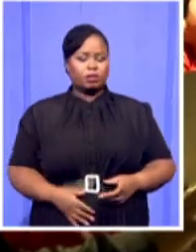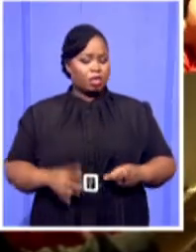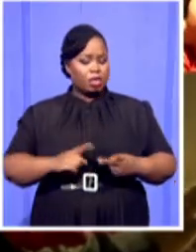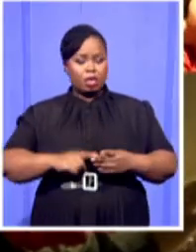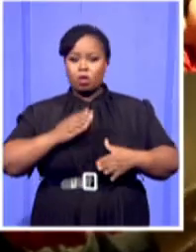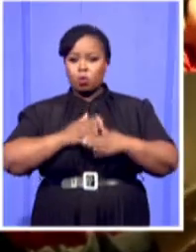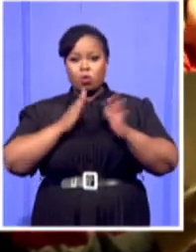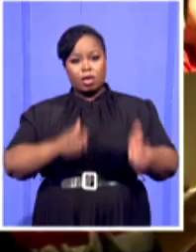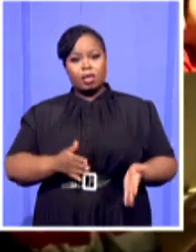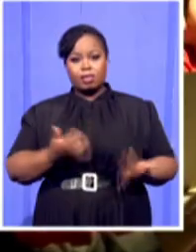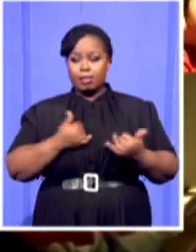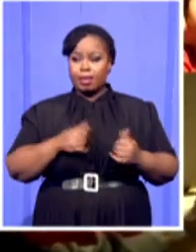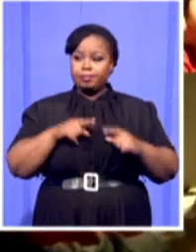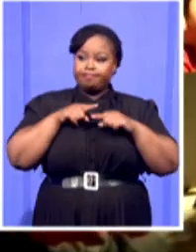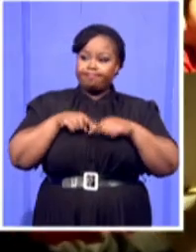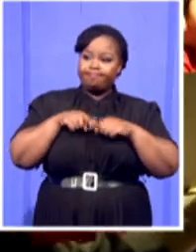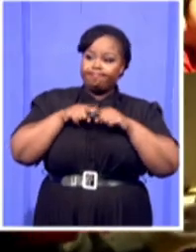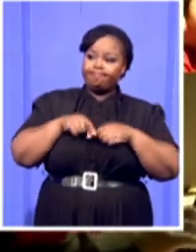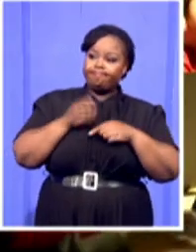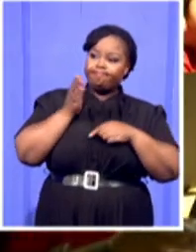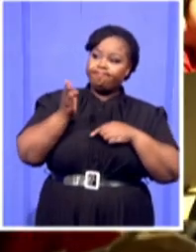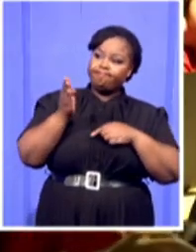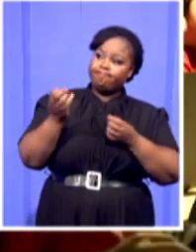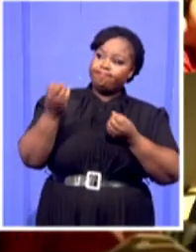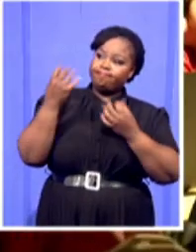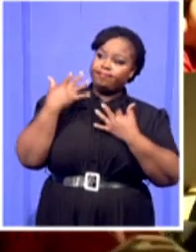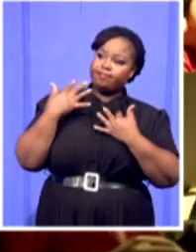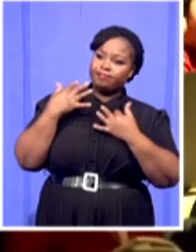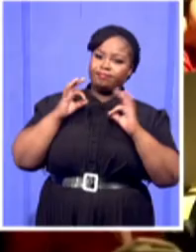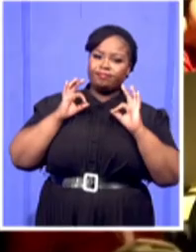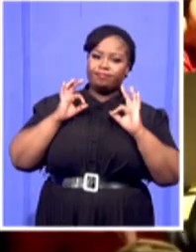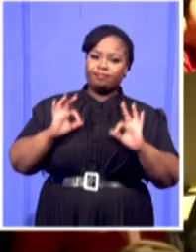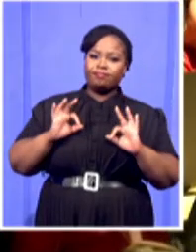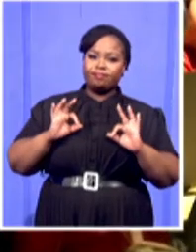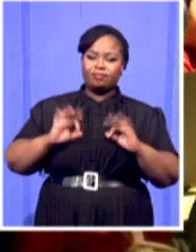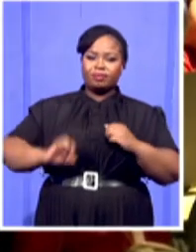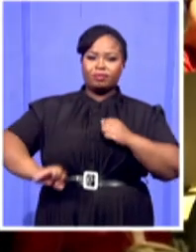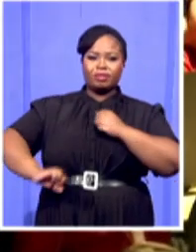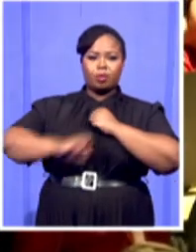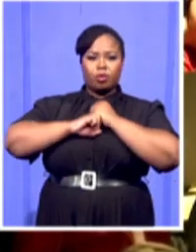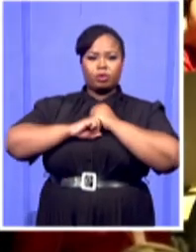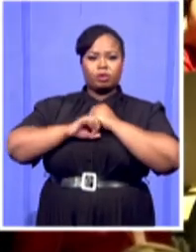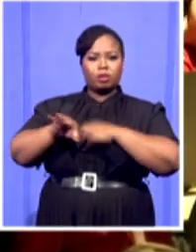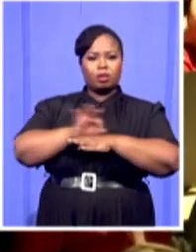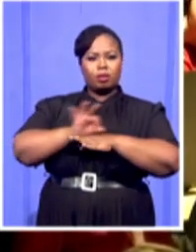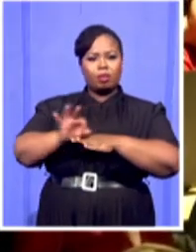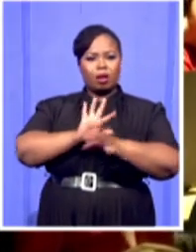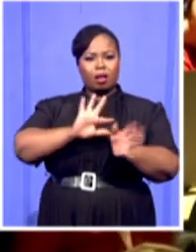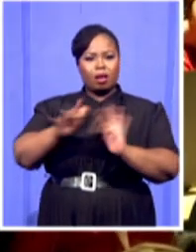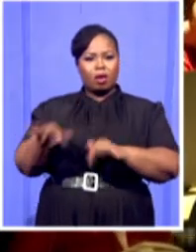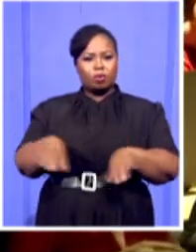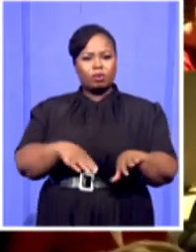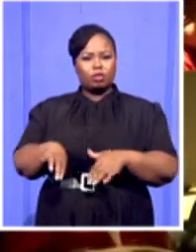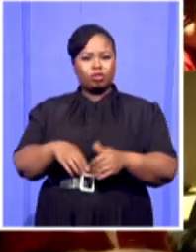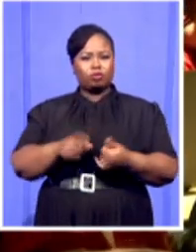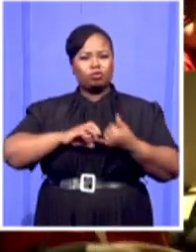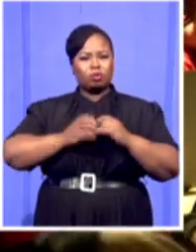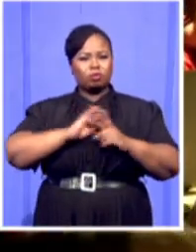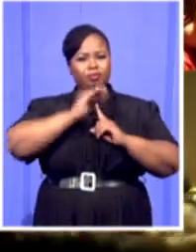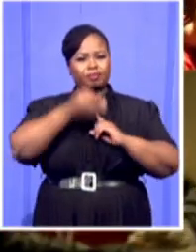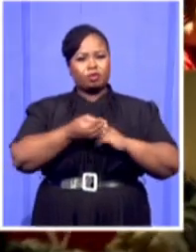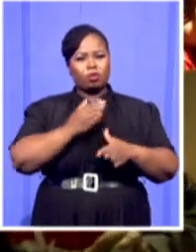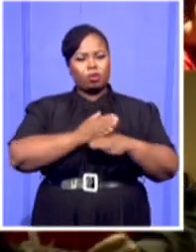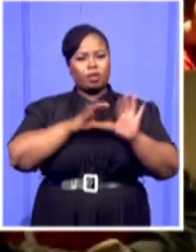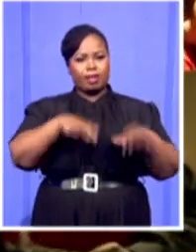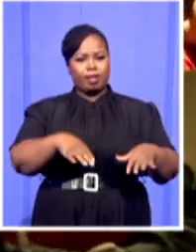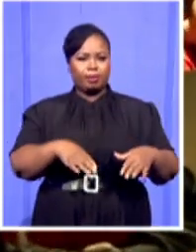are looking to the party to provide concrete and sober plan of action in defense of the working